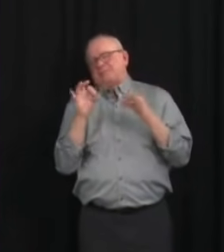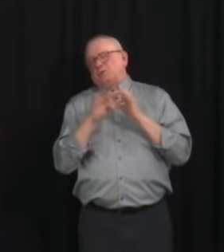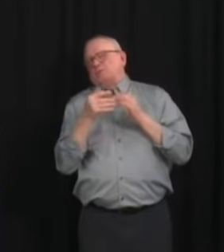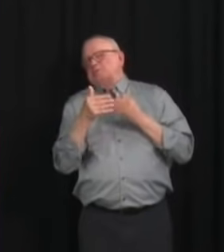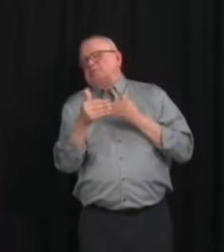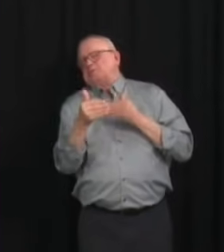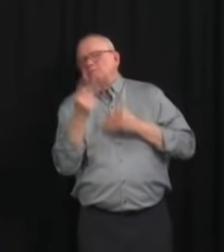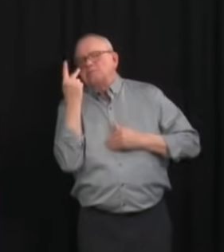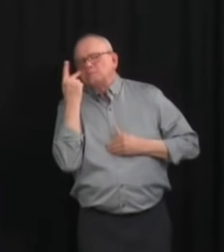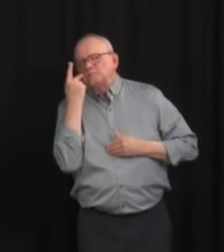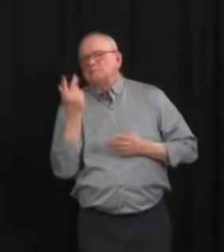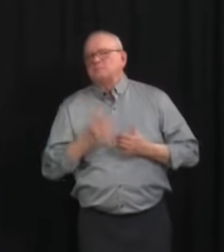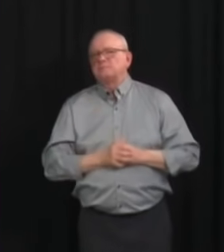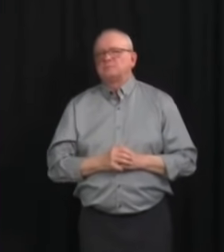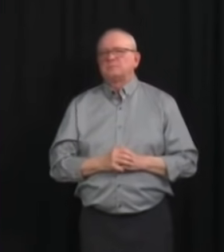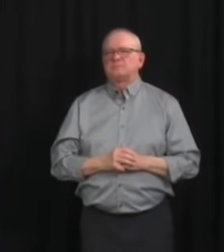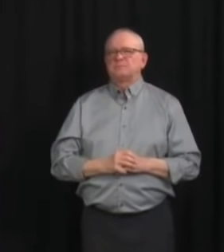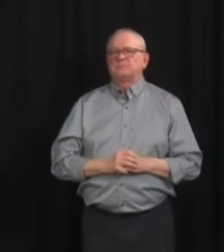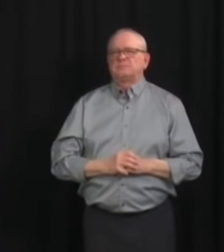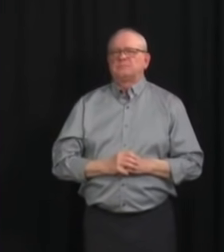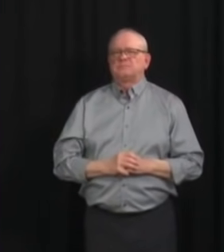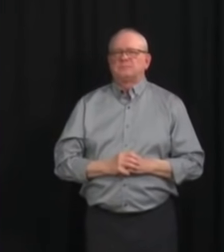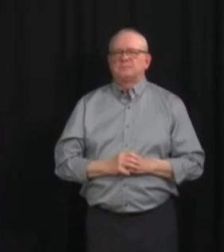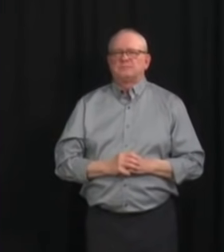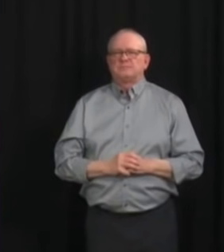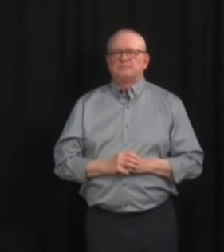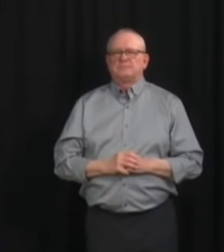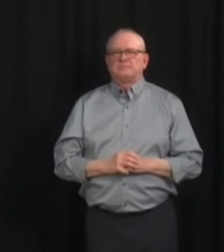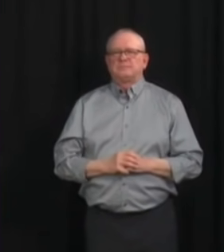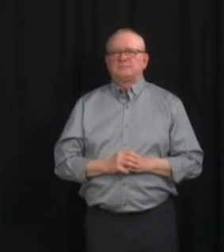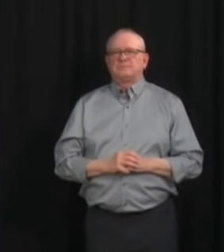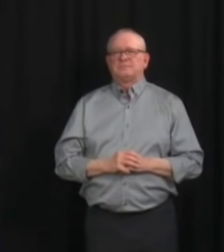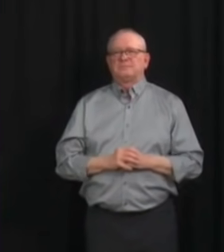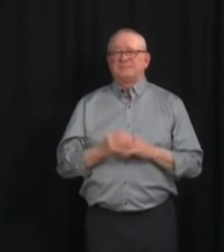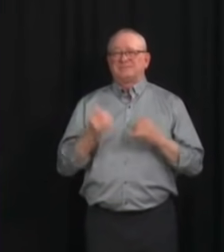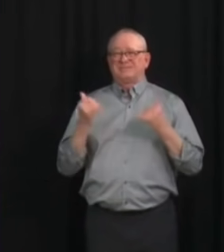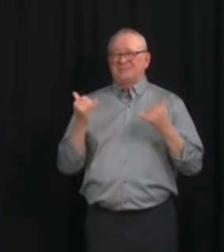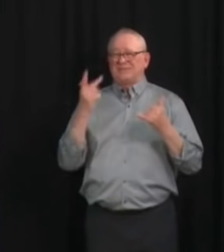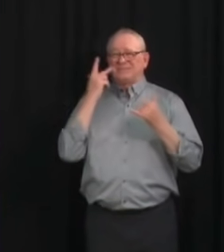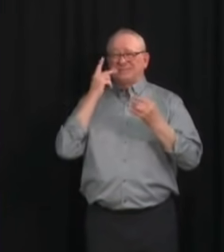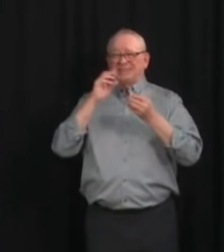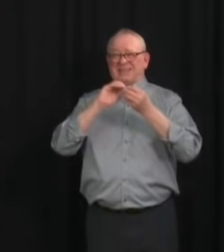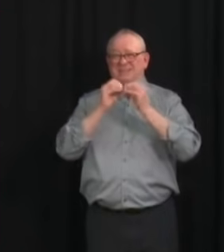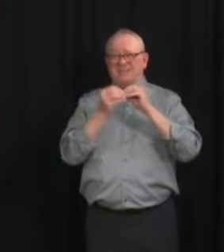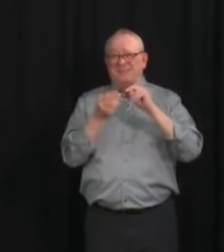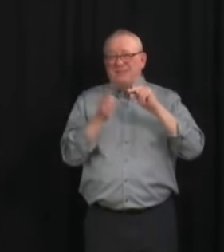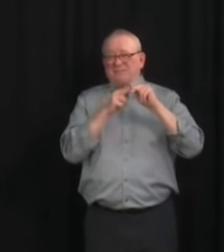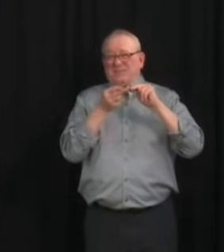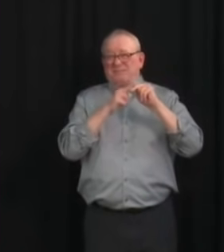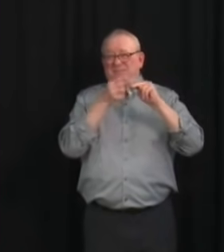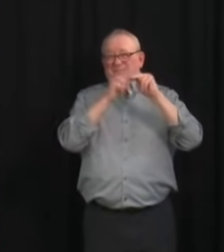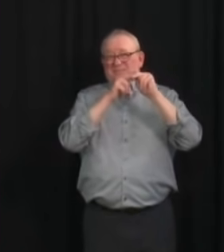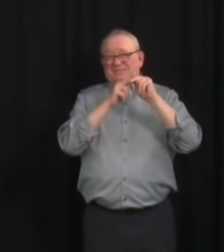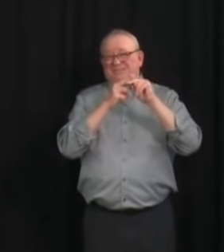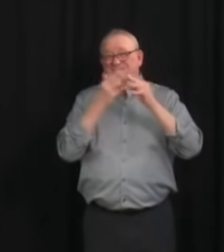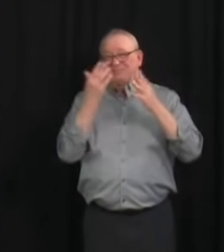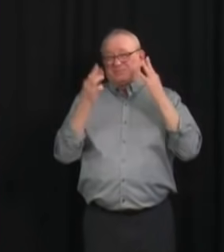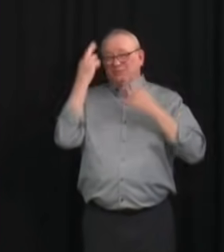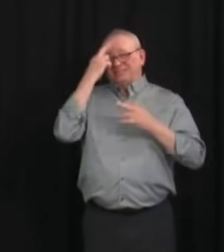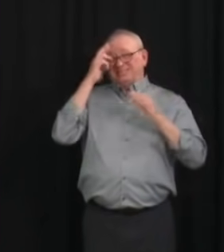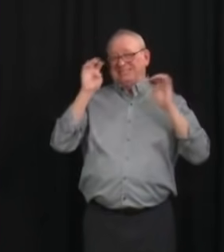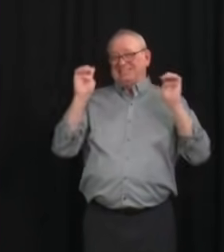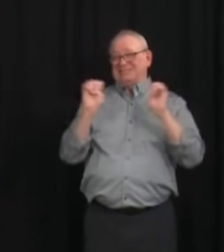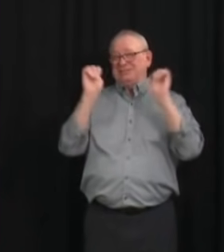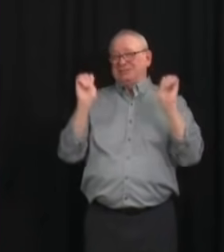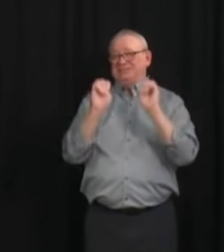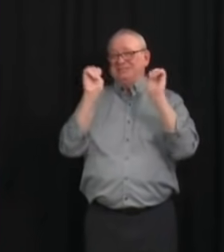cases coming from Easter gatherings that might have happened a little over 2 weeks ago. And at the same time, we're watching